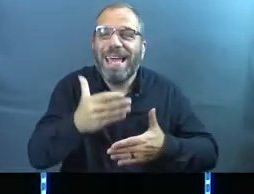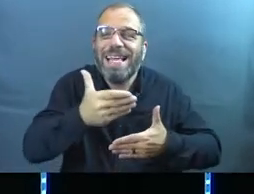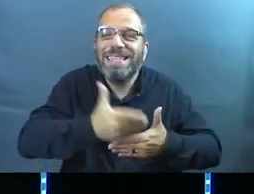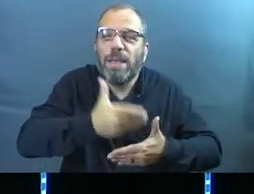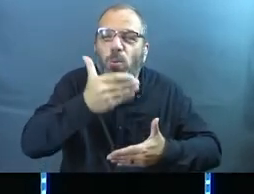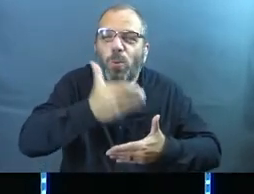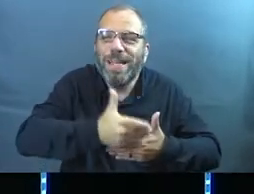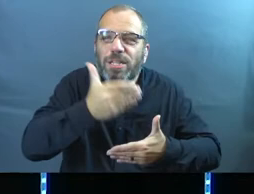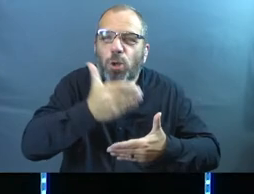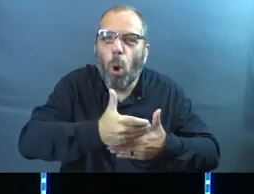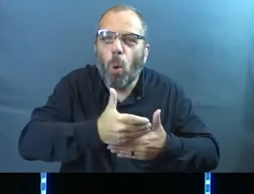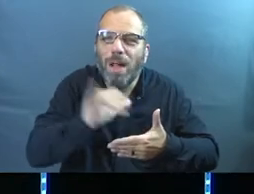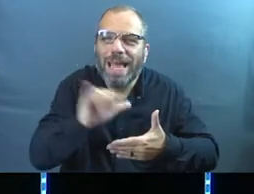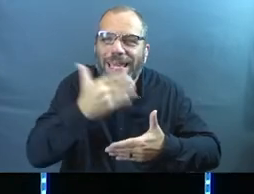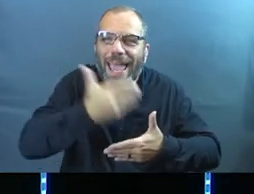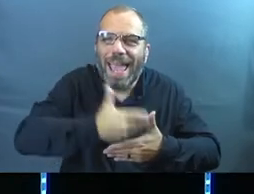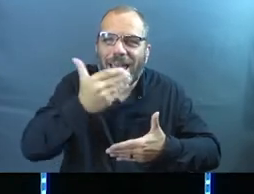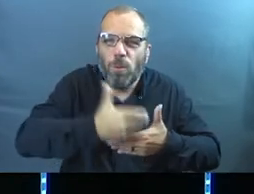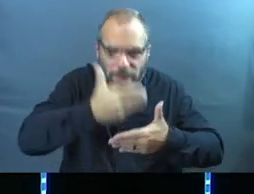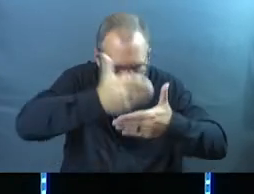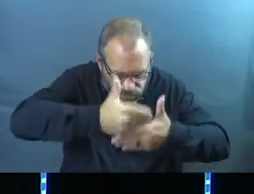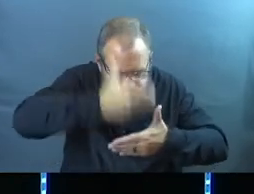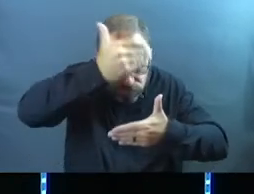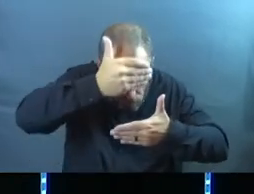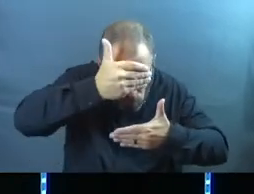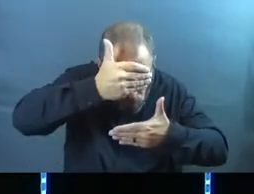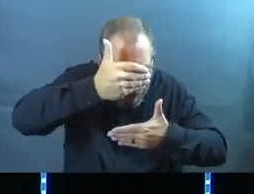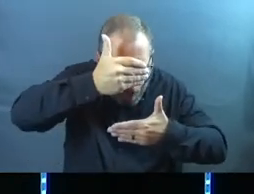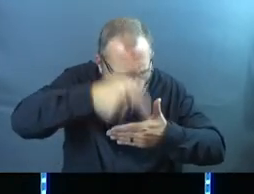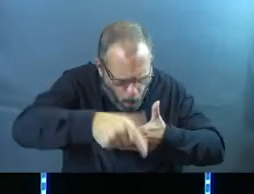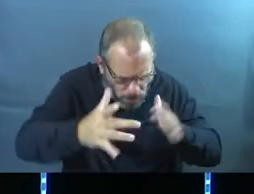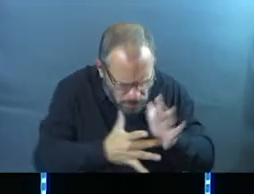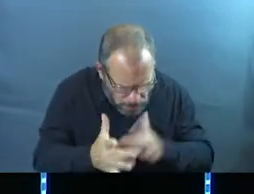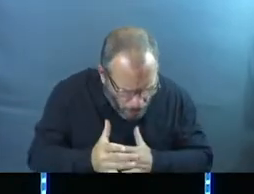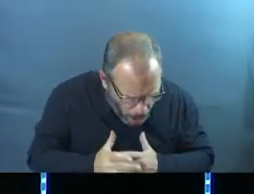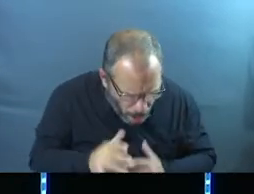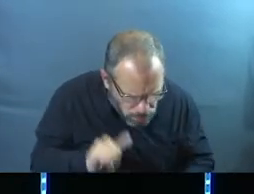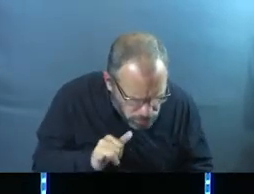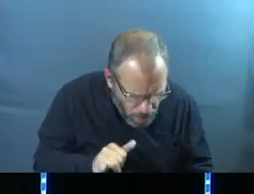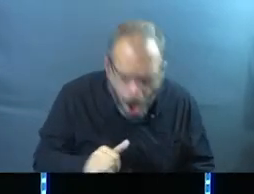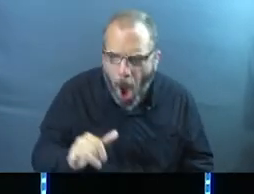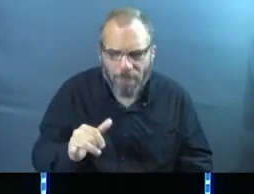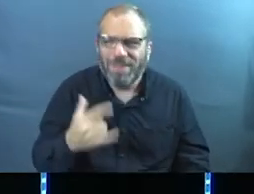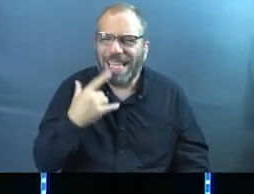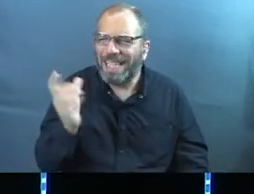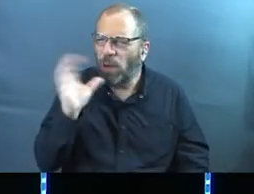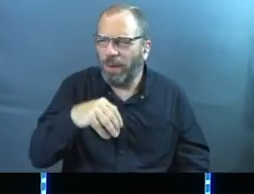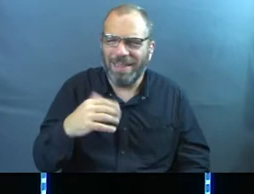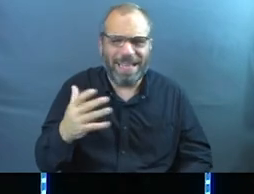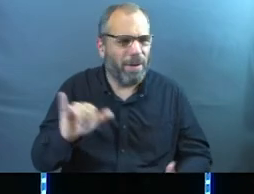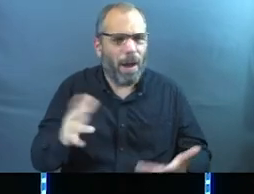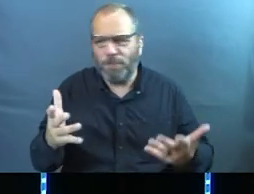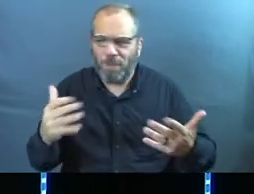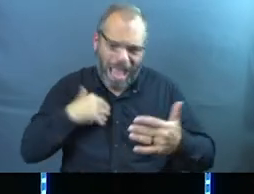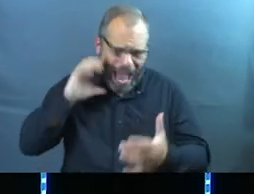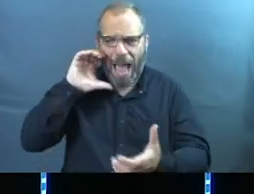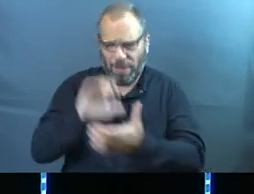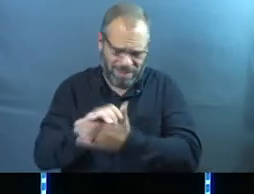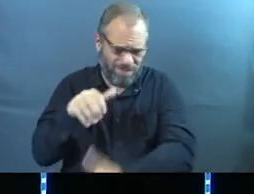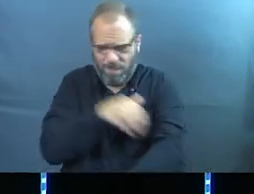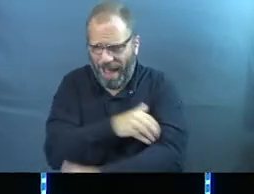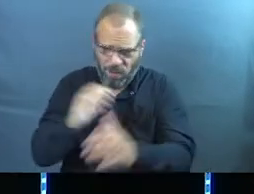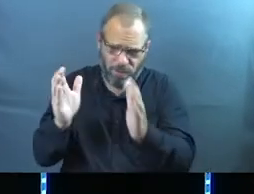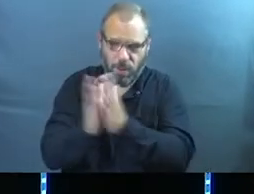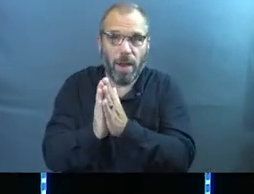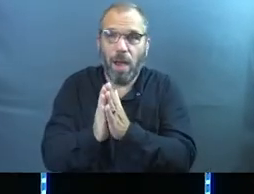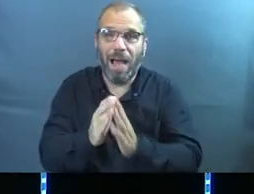to see God, to see Jesus, to understand him. People say weird things to me sometimes, like, I believe in the power